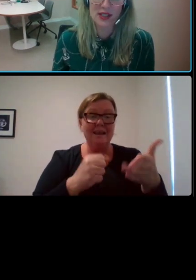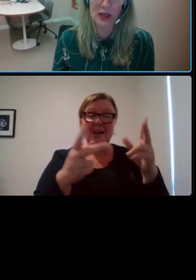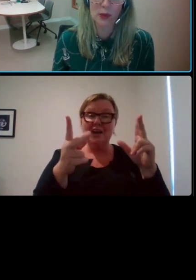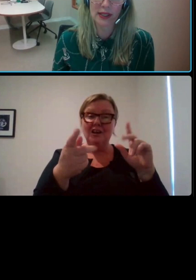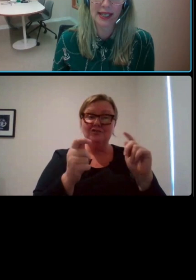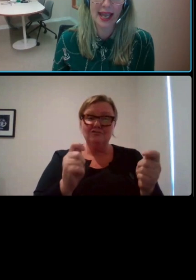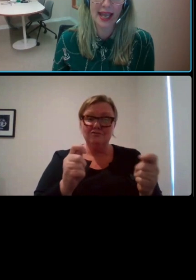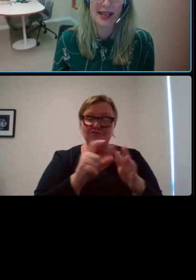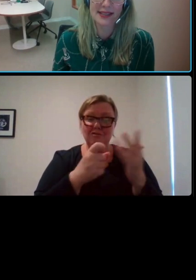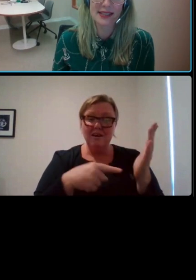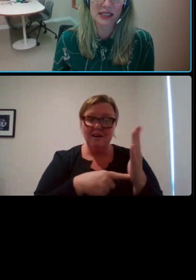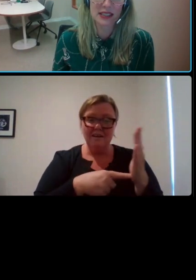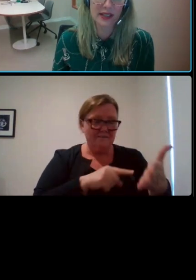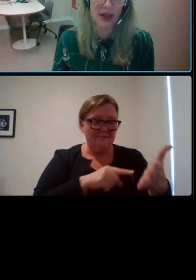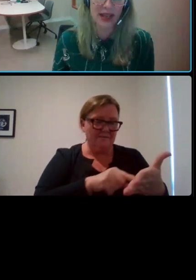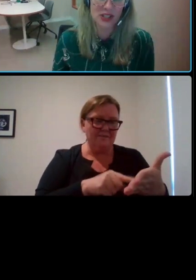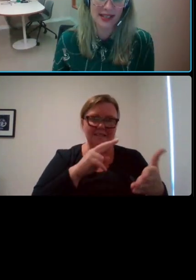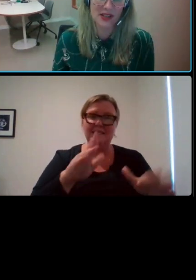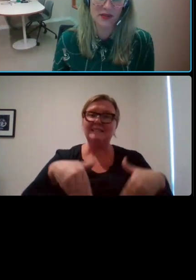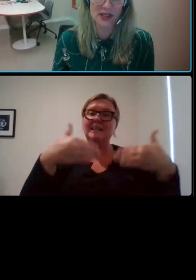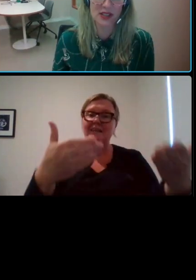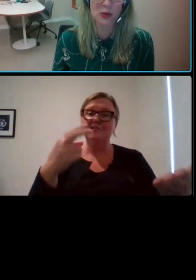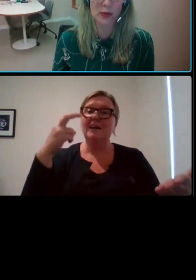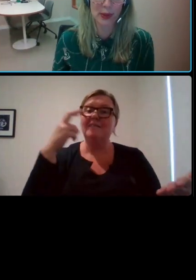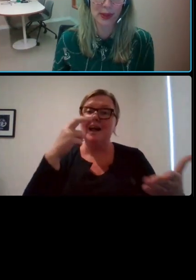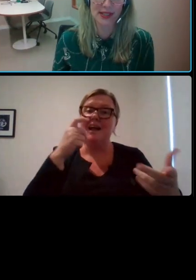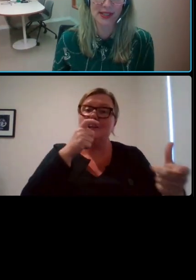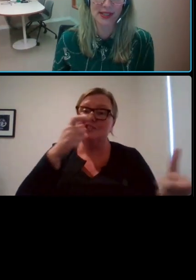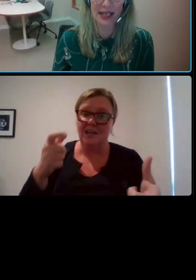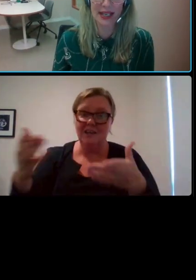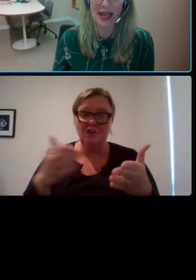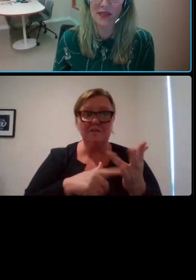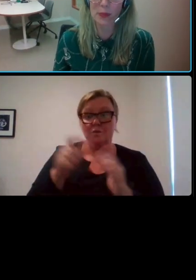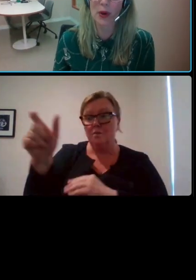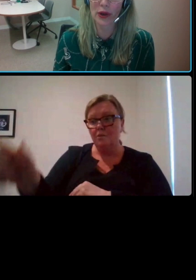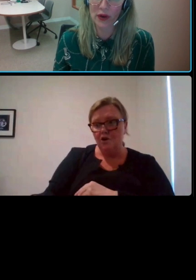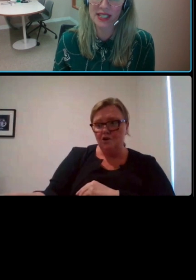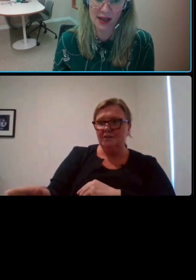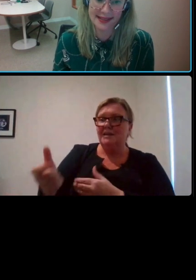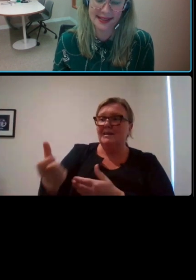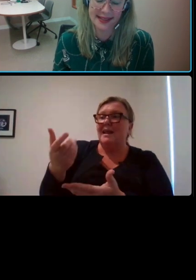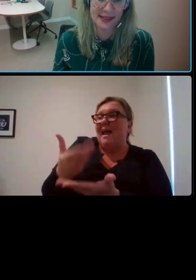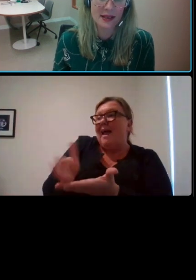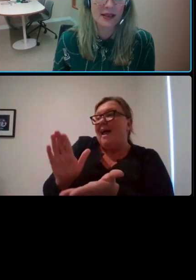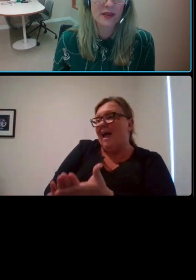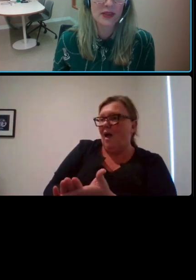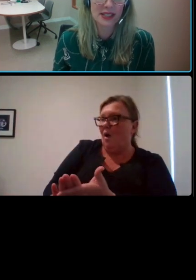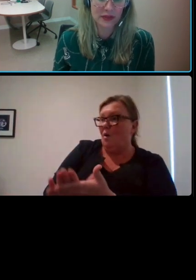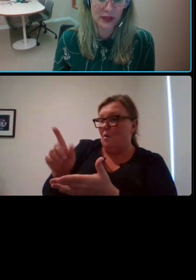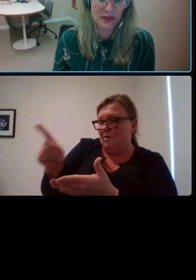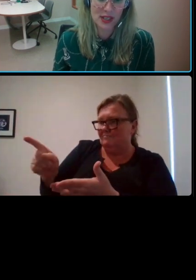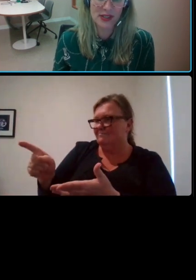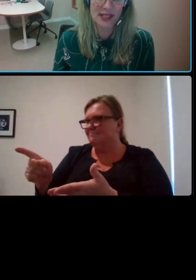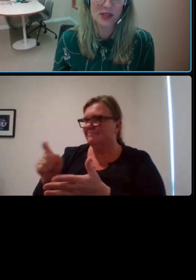definition defines high quality care as the delivery of aged care services to a person in a manner that prioritises